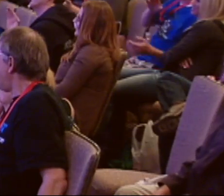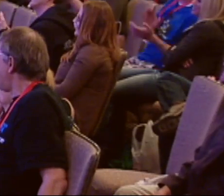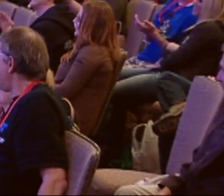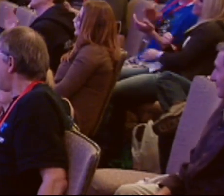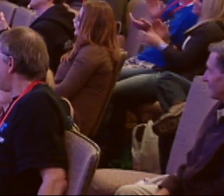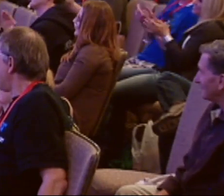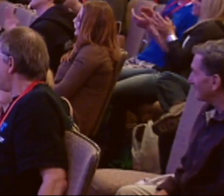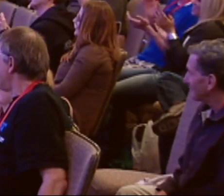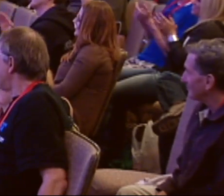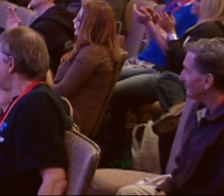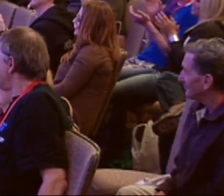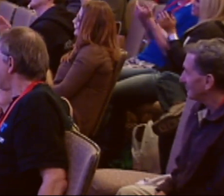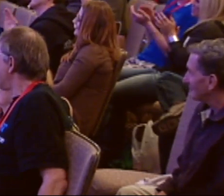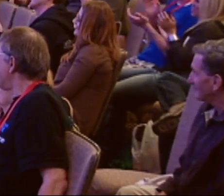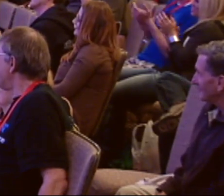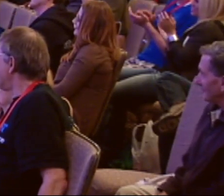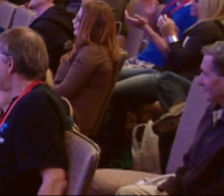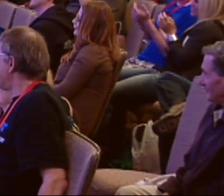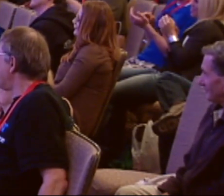I was like, thank you, please don't kill me.